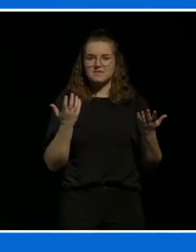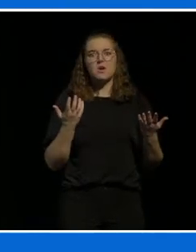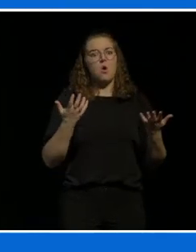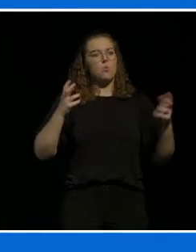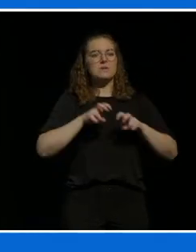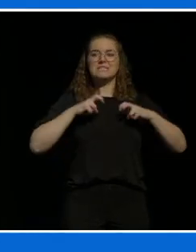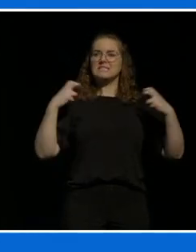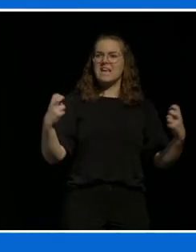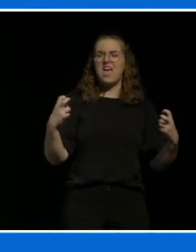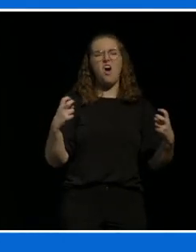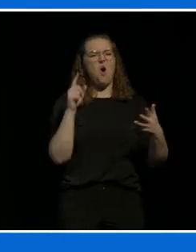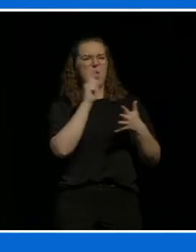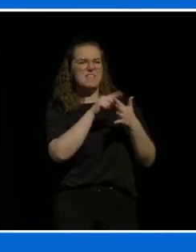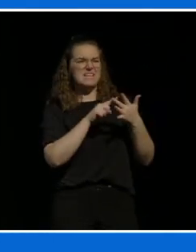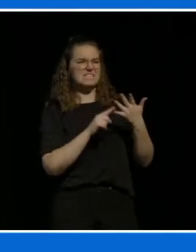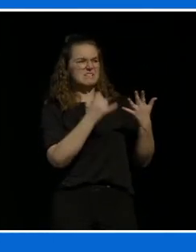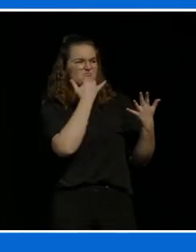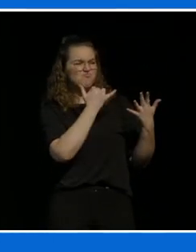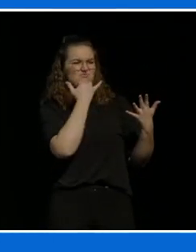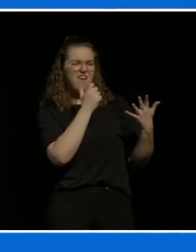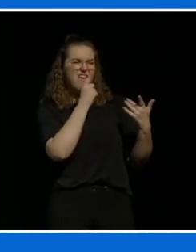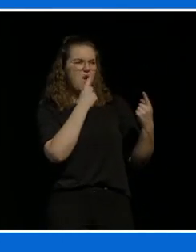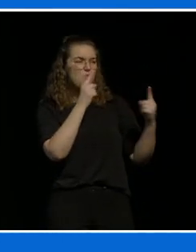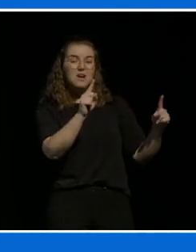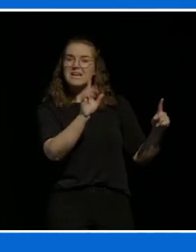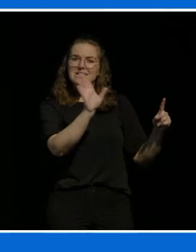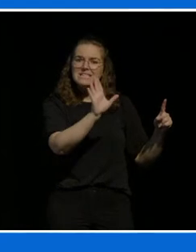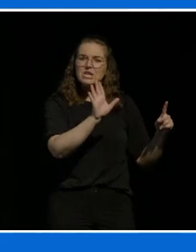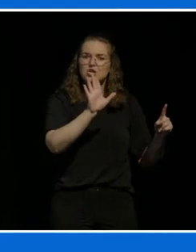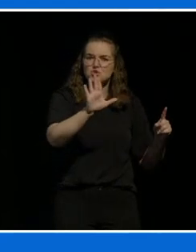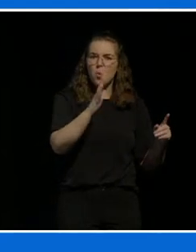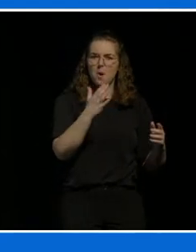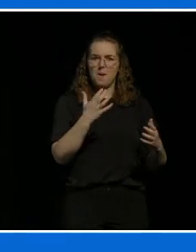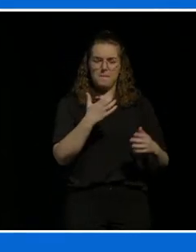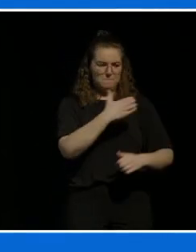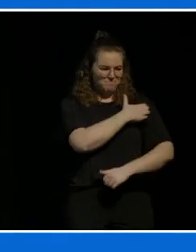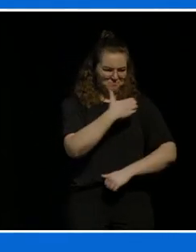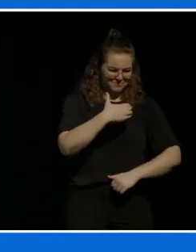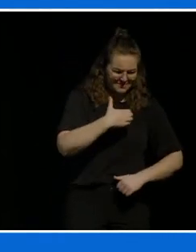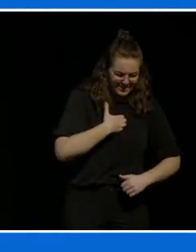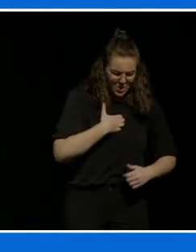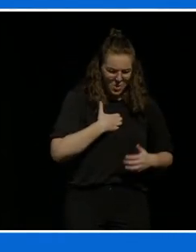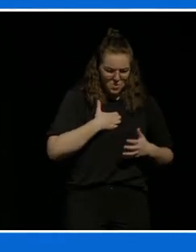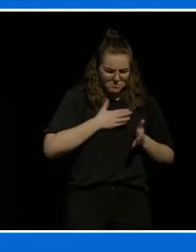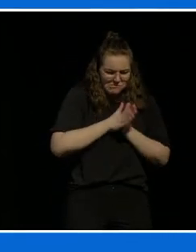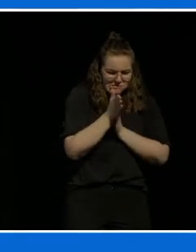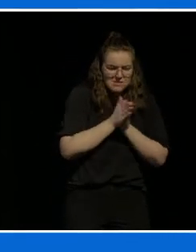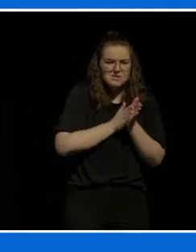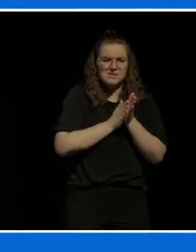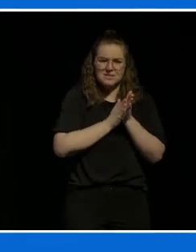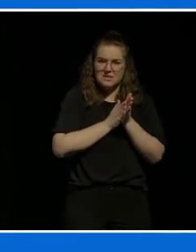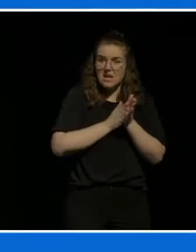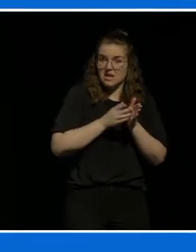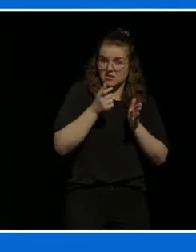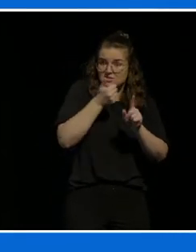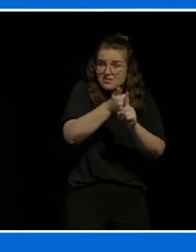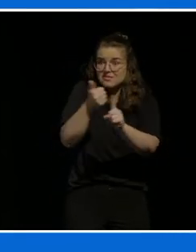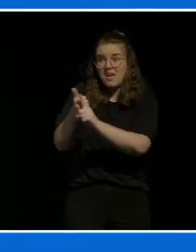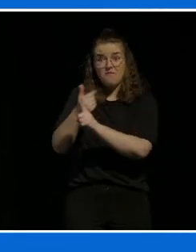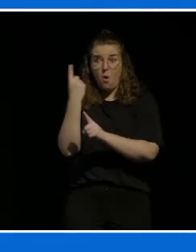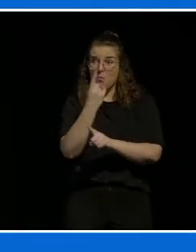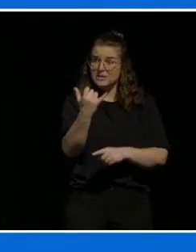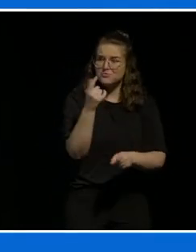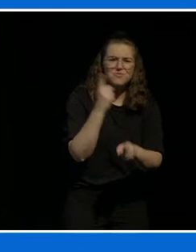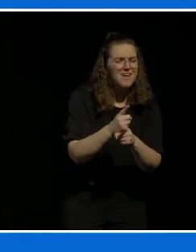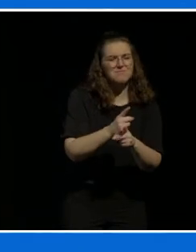to peers or other people, but you have to channel your intrinsic power from within and know that as a trailblazer, you're not going to always be right,